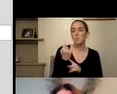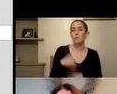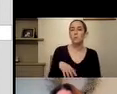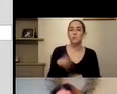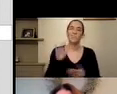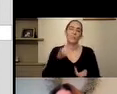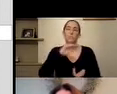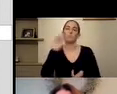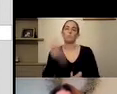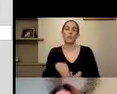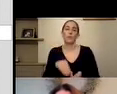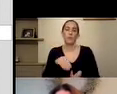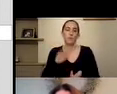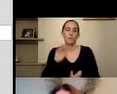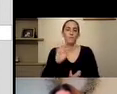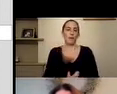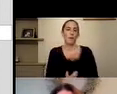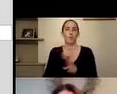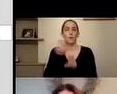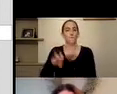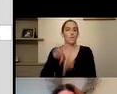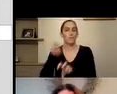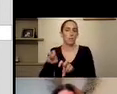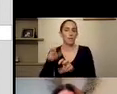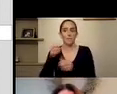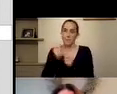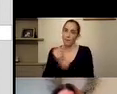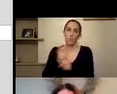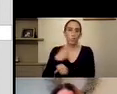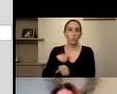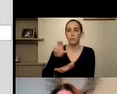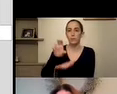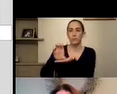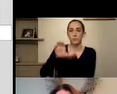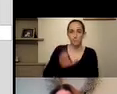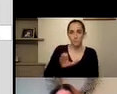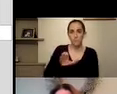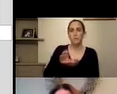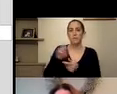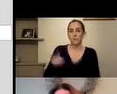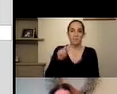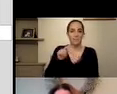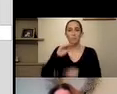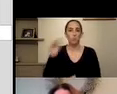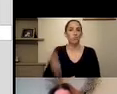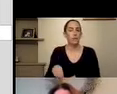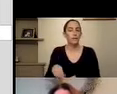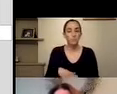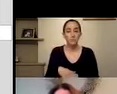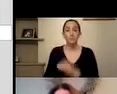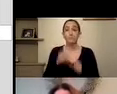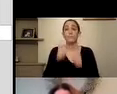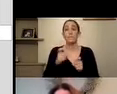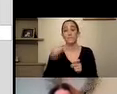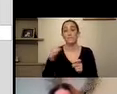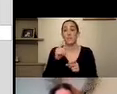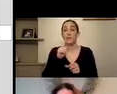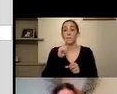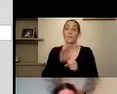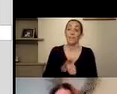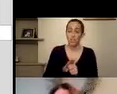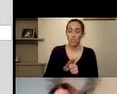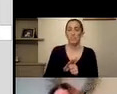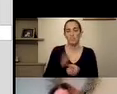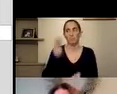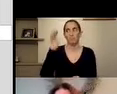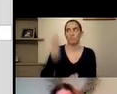percentage of our investments that we take out per year. Not surprisingly, on the gifts and pledges line item, we were down about $20